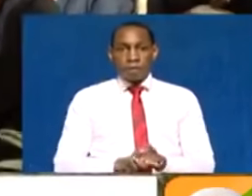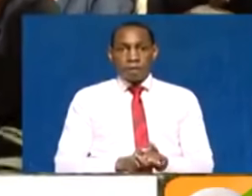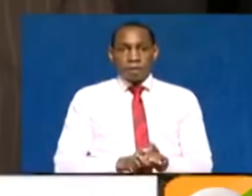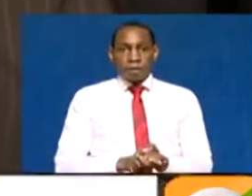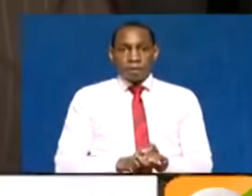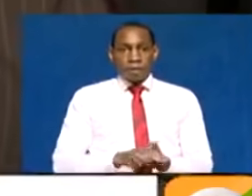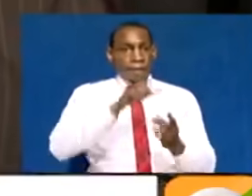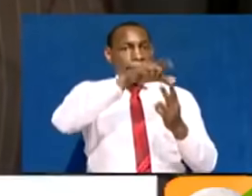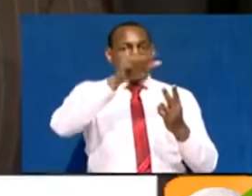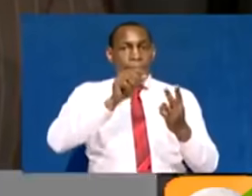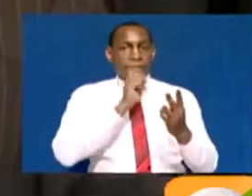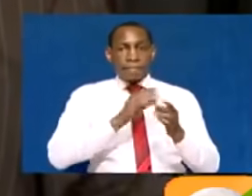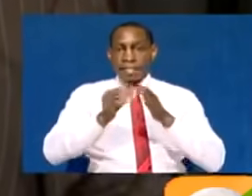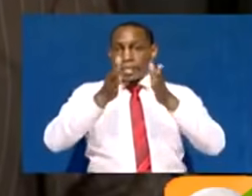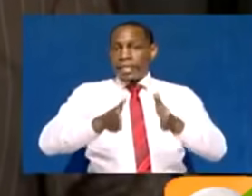preferred leader.